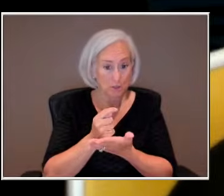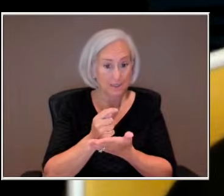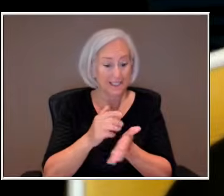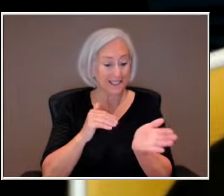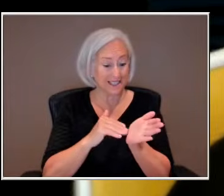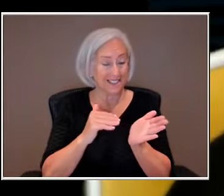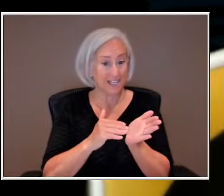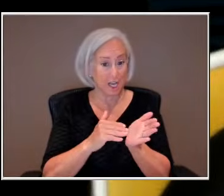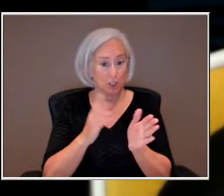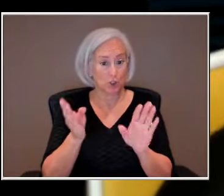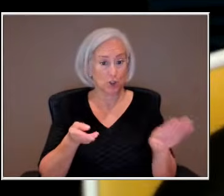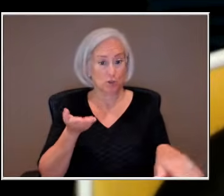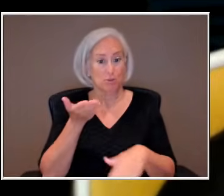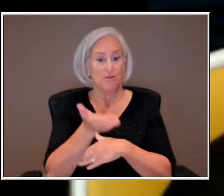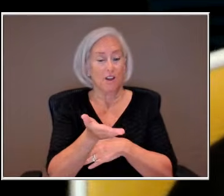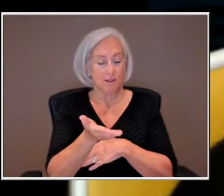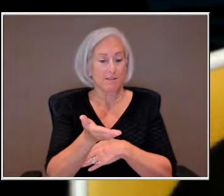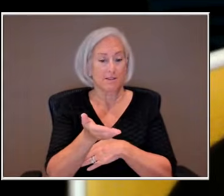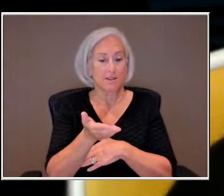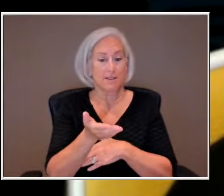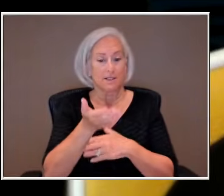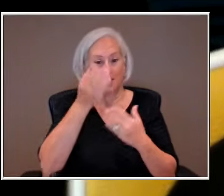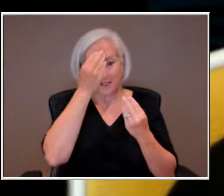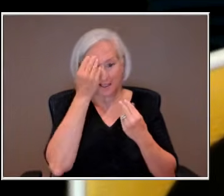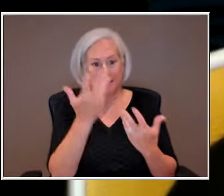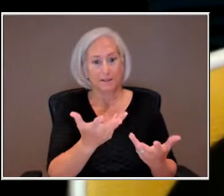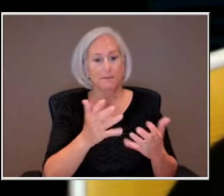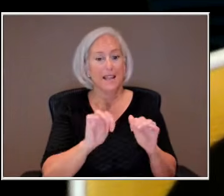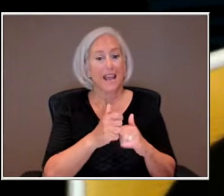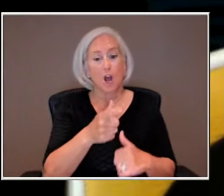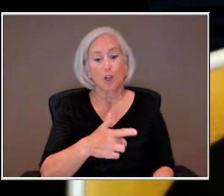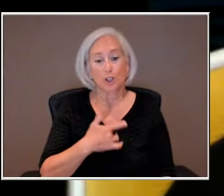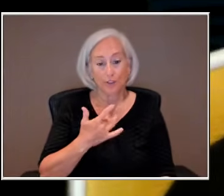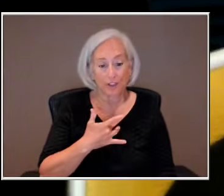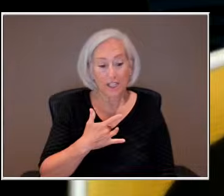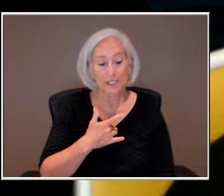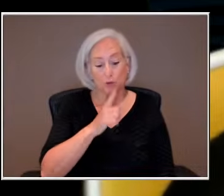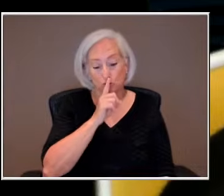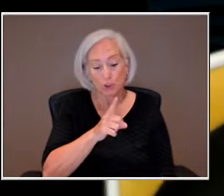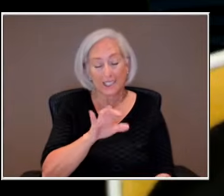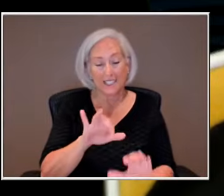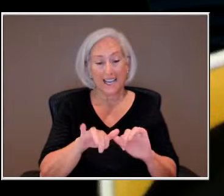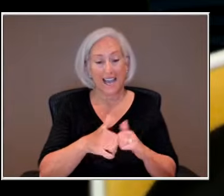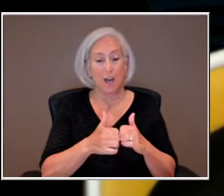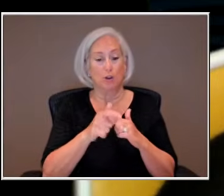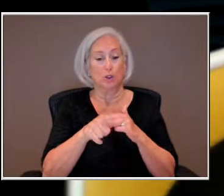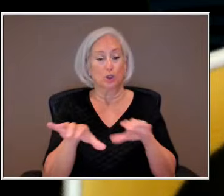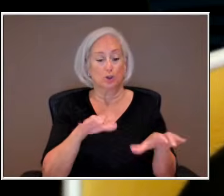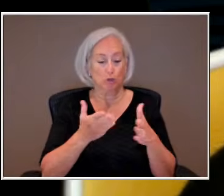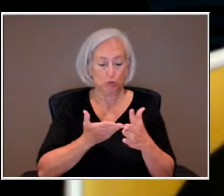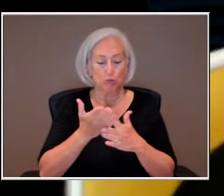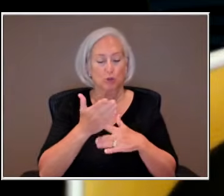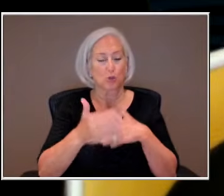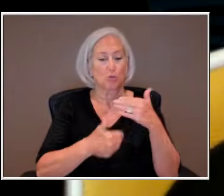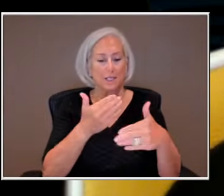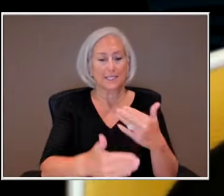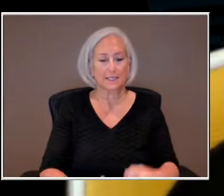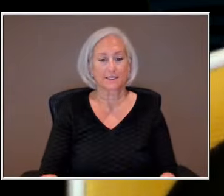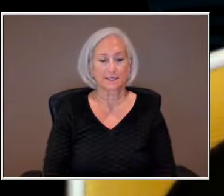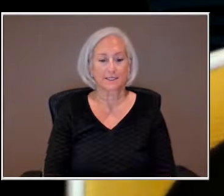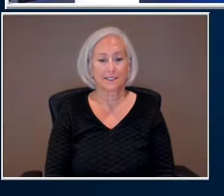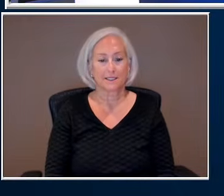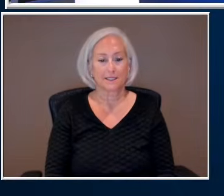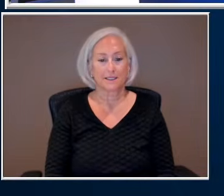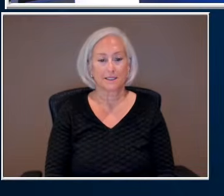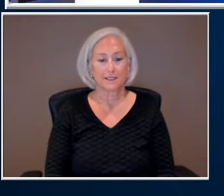have. Listen to them and let them know how you're actually feeling and doing throughout the process. Well,